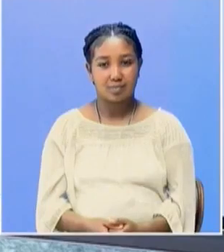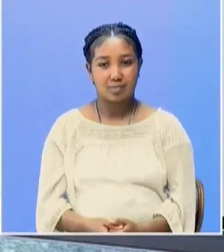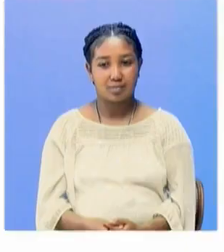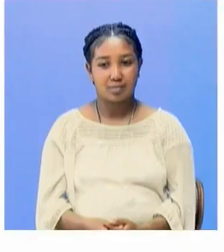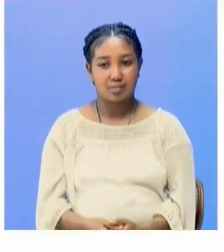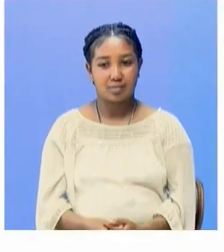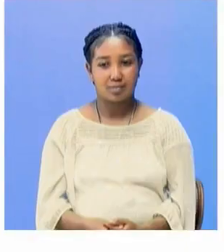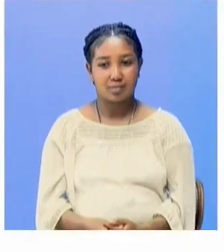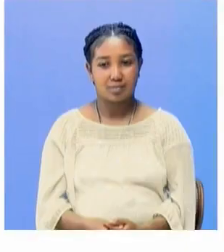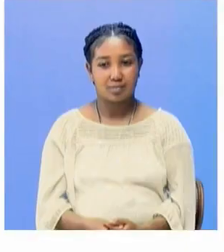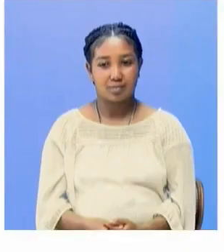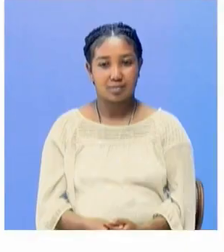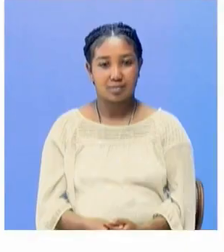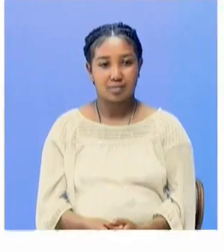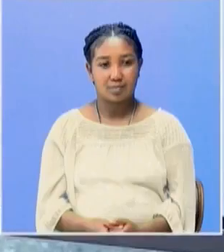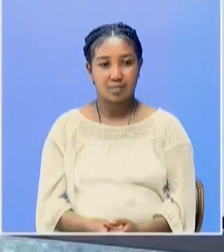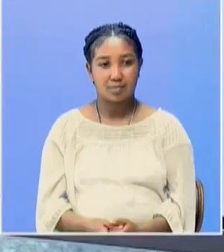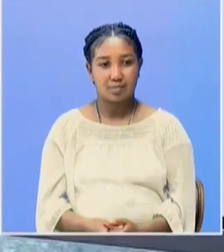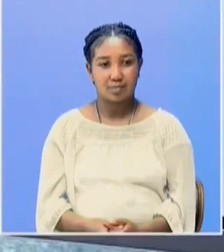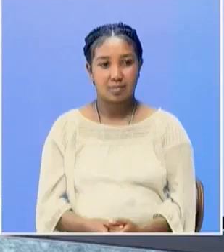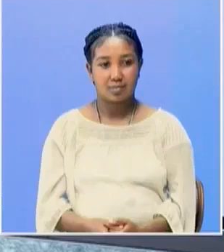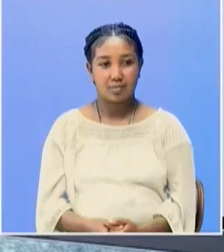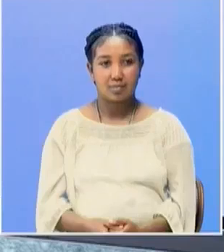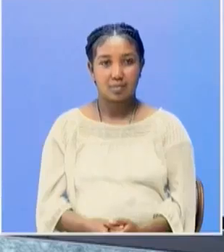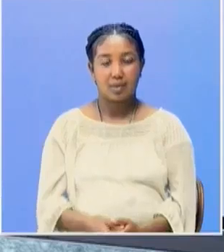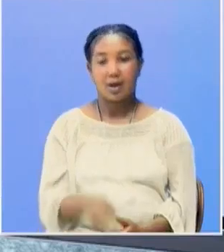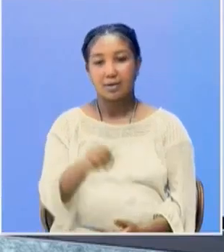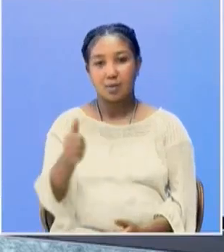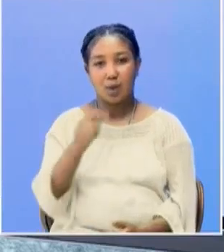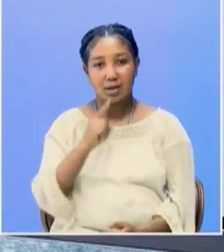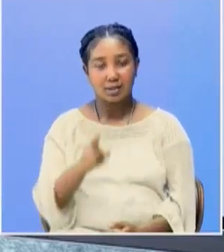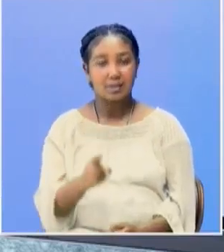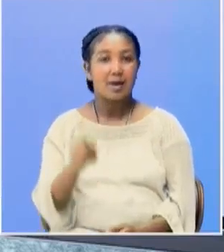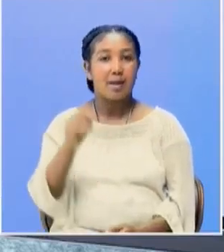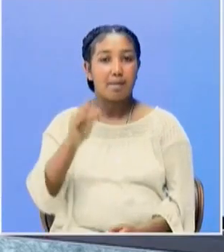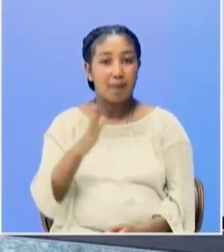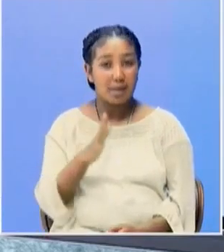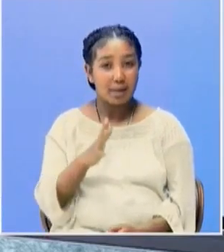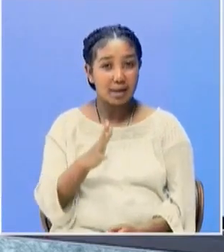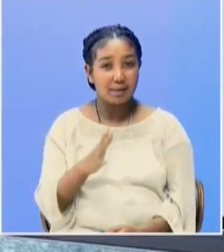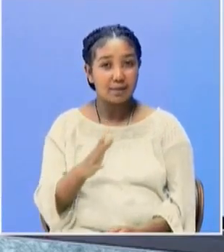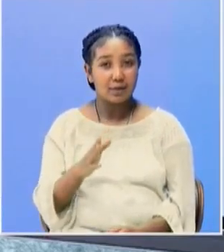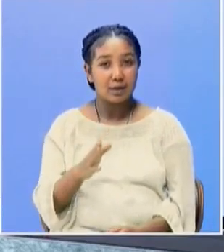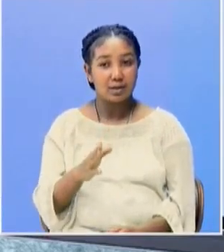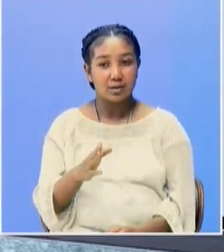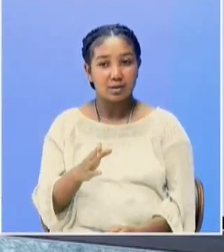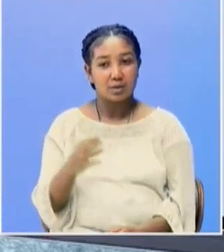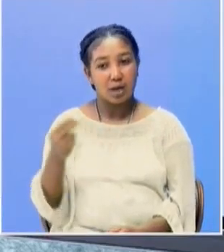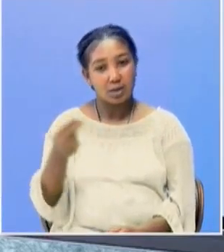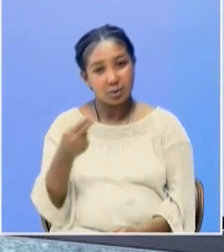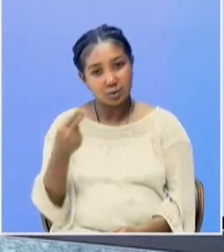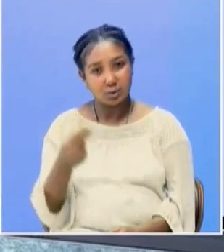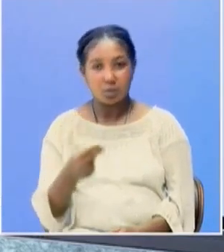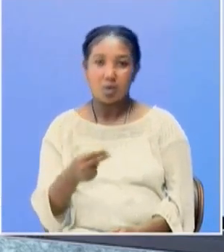It's possible there. Okay, so another one is, maybe in this word you can use